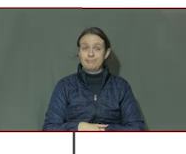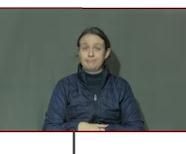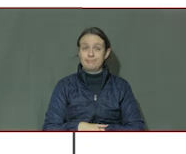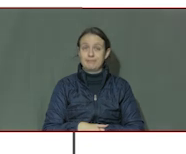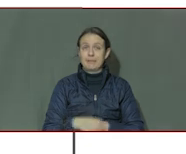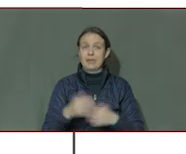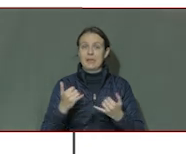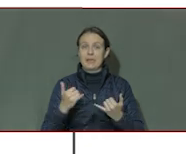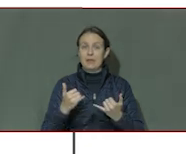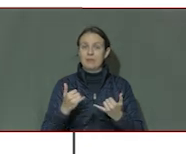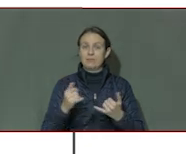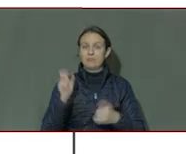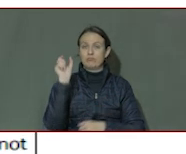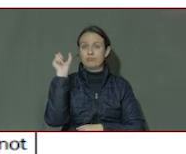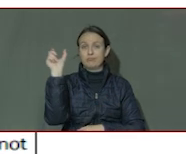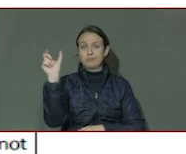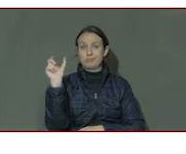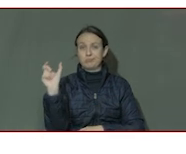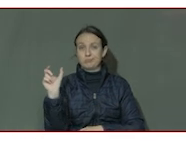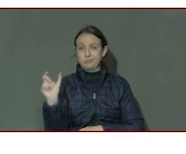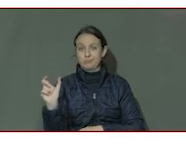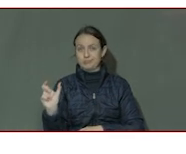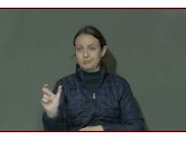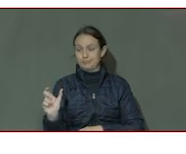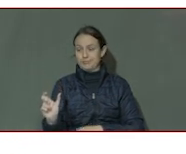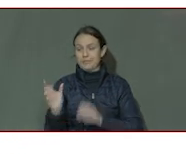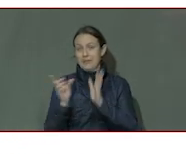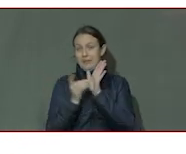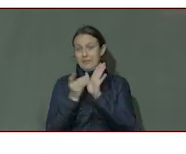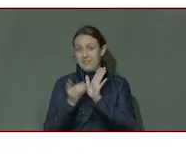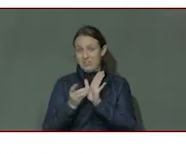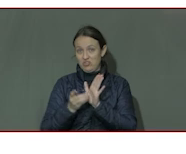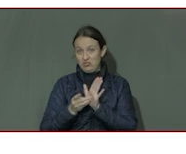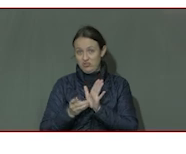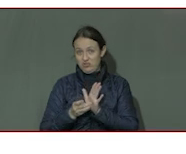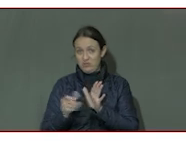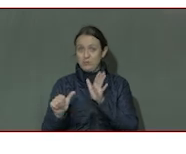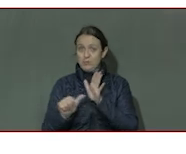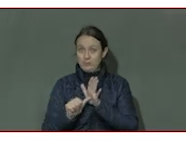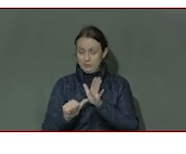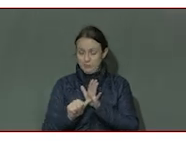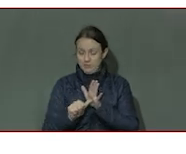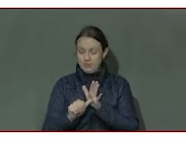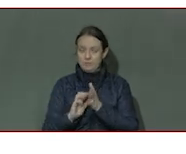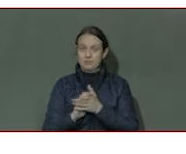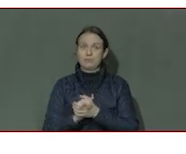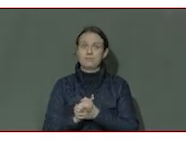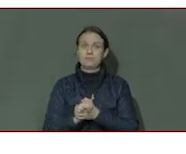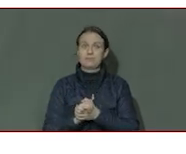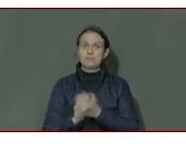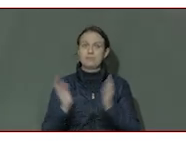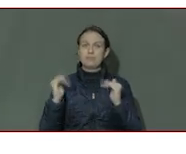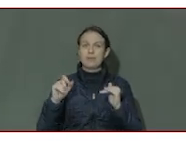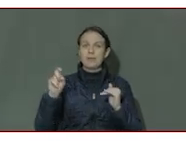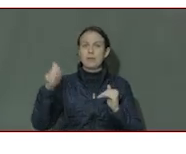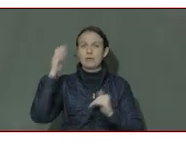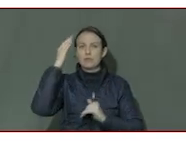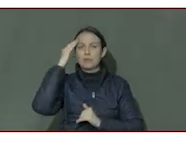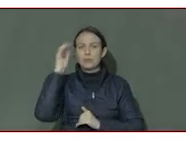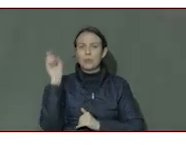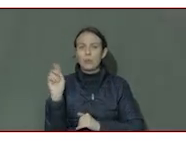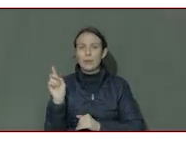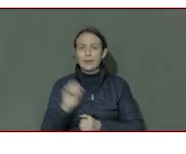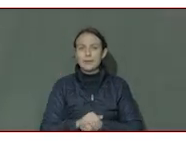So these are just the definition of those hormones. Then you must know the